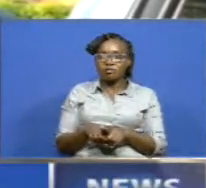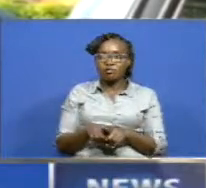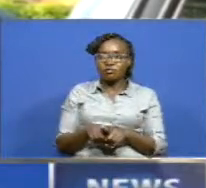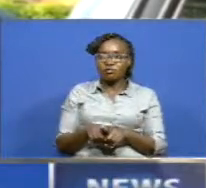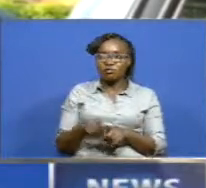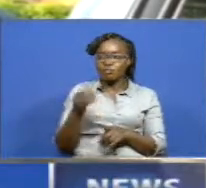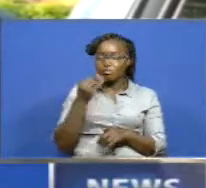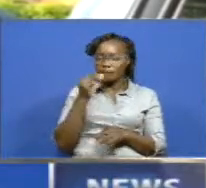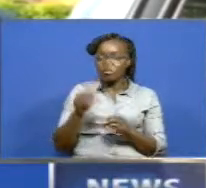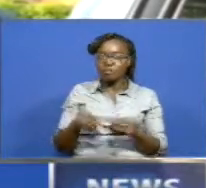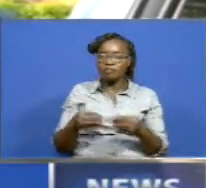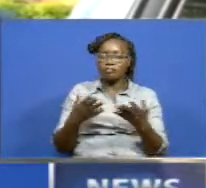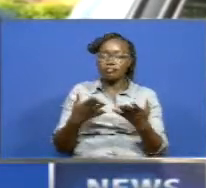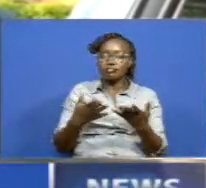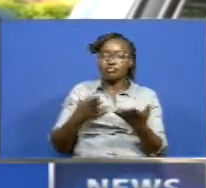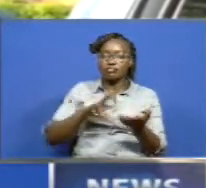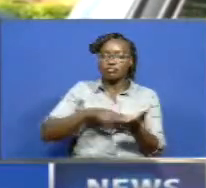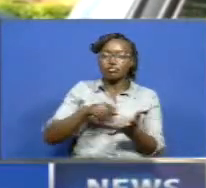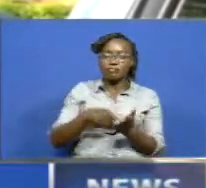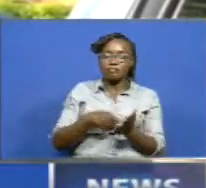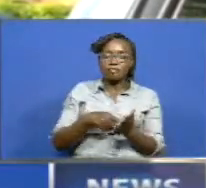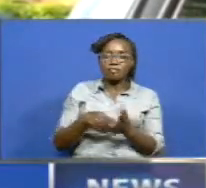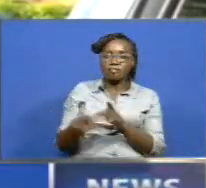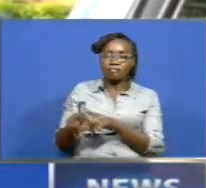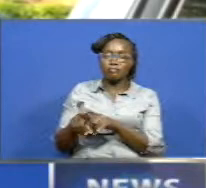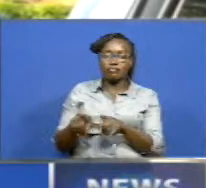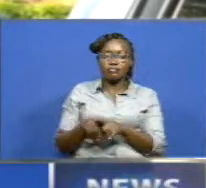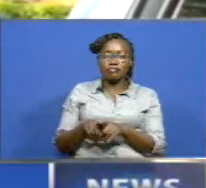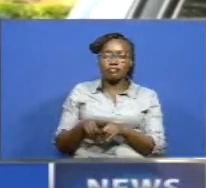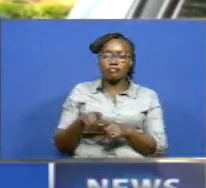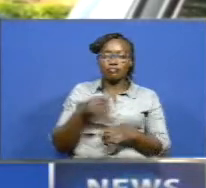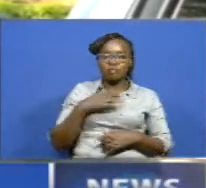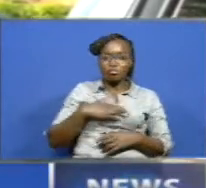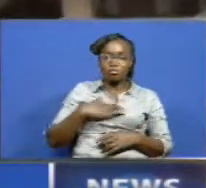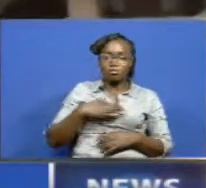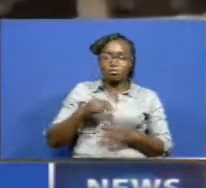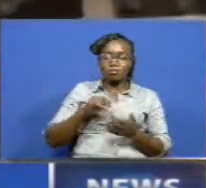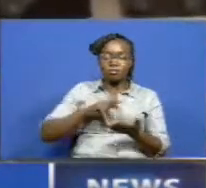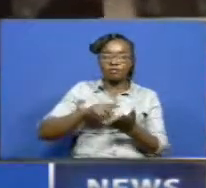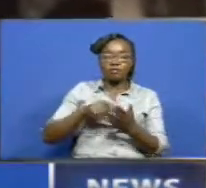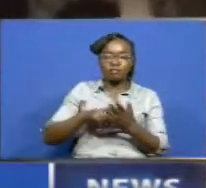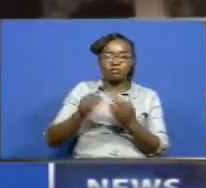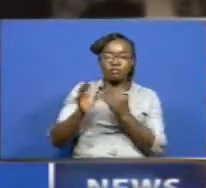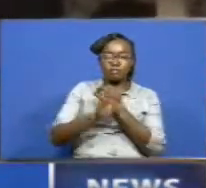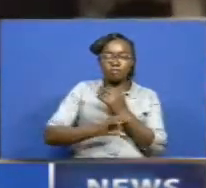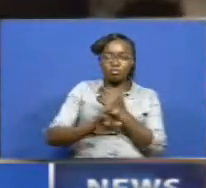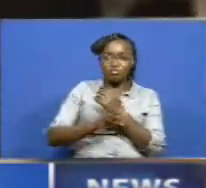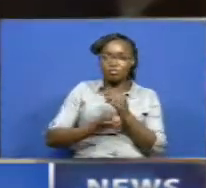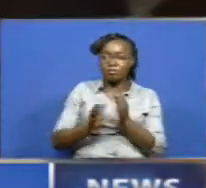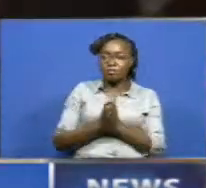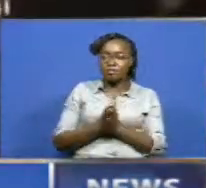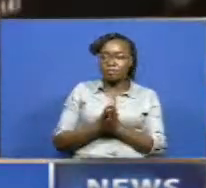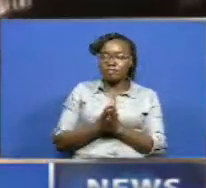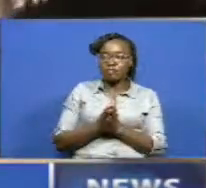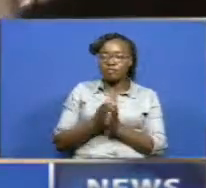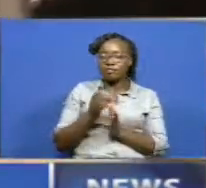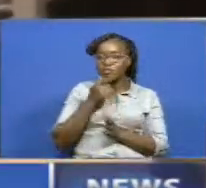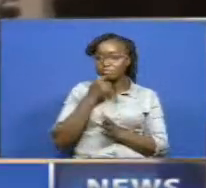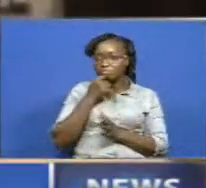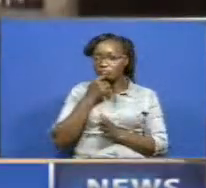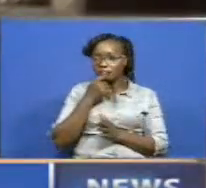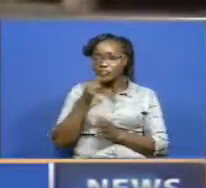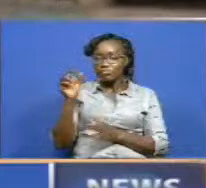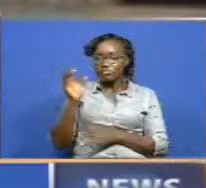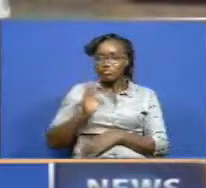a food production initiative and also as a health initiative for this county. And Nyanza Regional Commissioner Magu